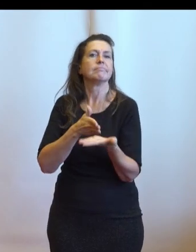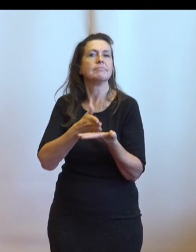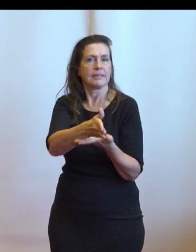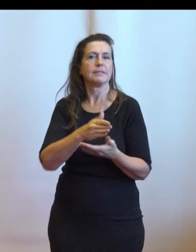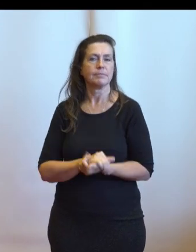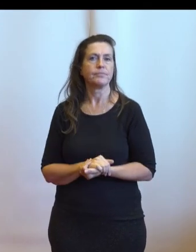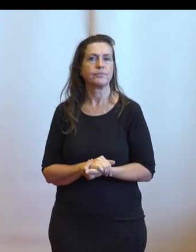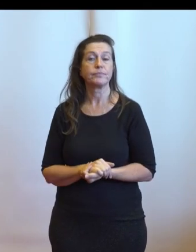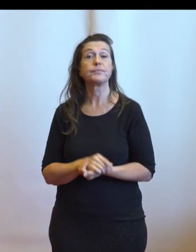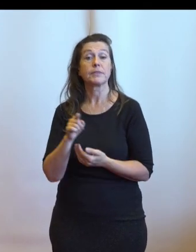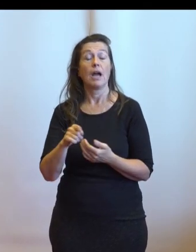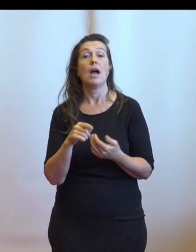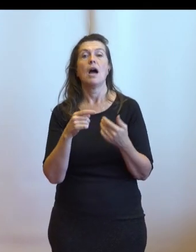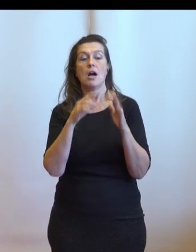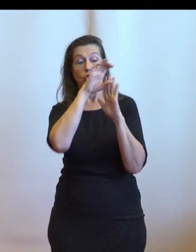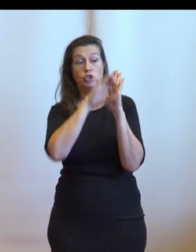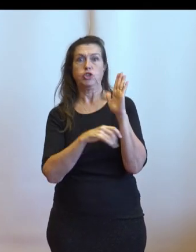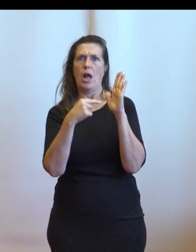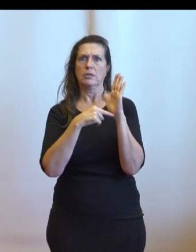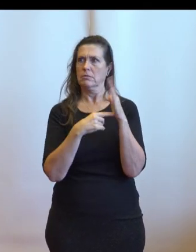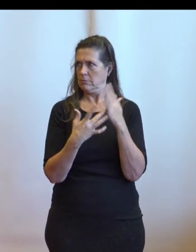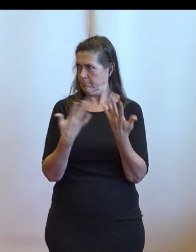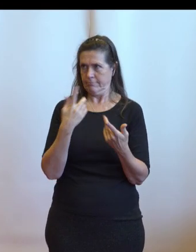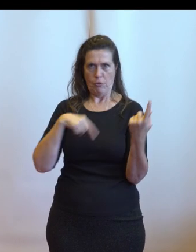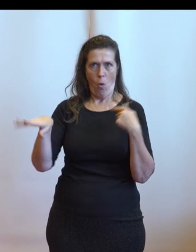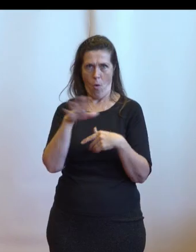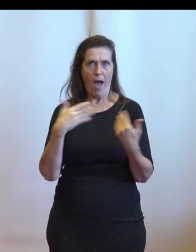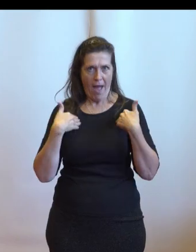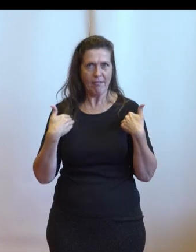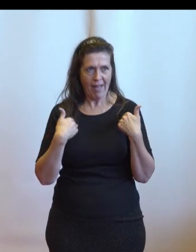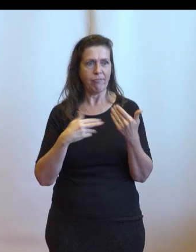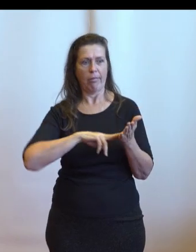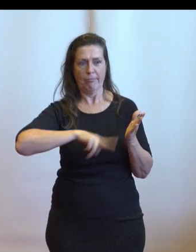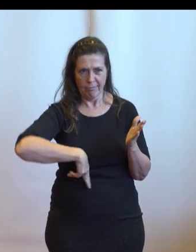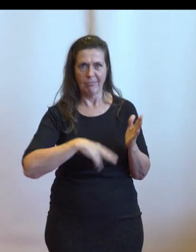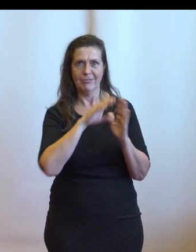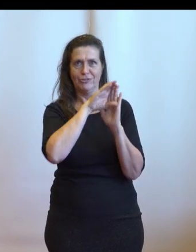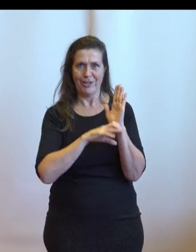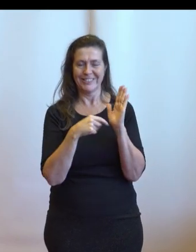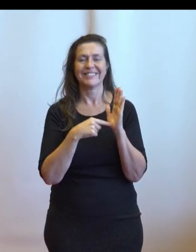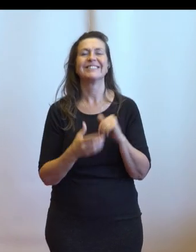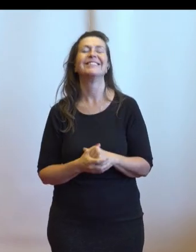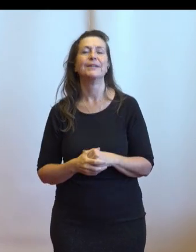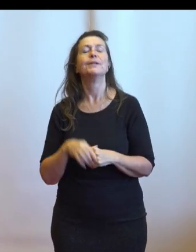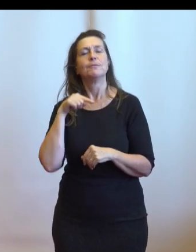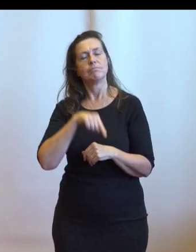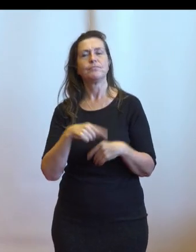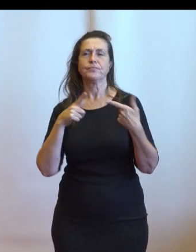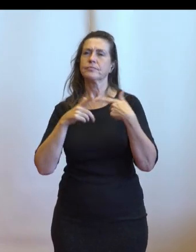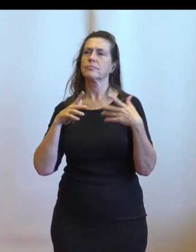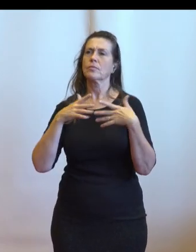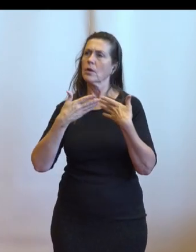accessible technology charter. Apparently everyone has charters these days. And this is about making that public commitment